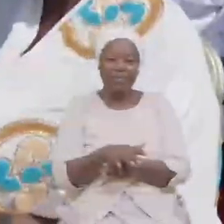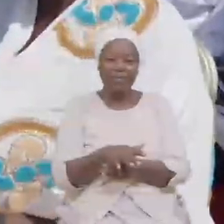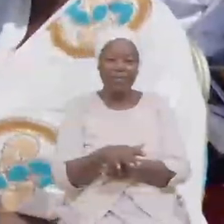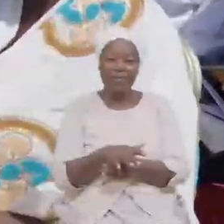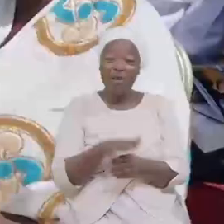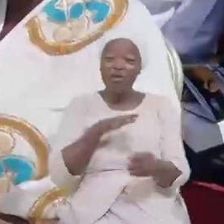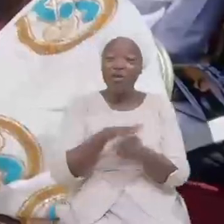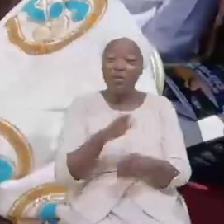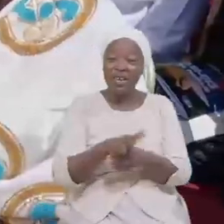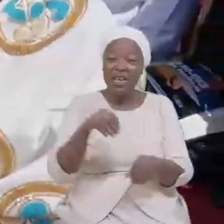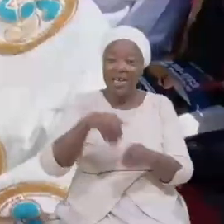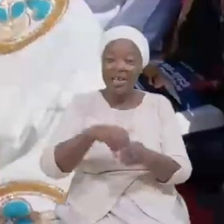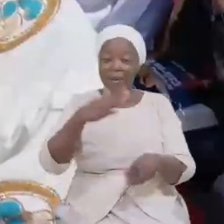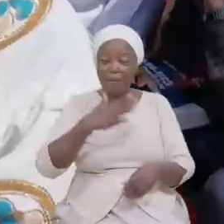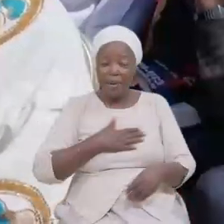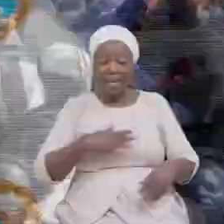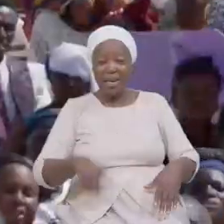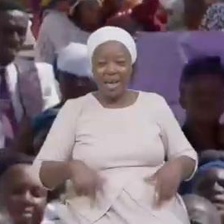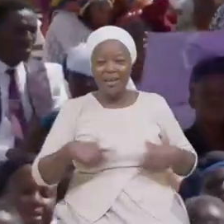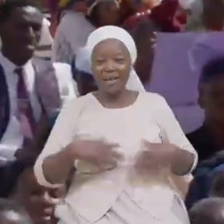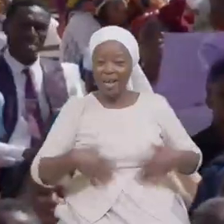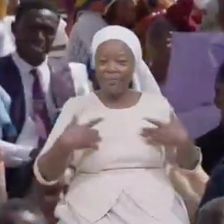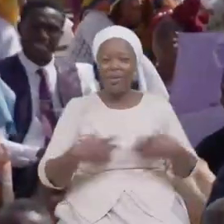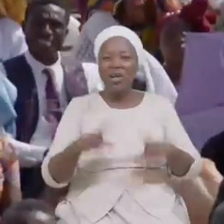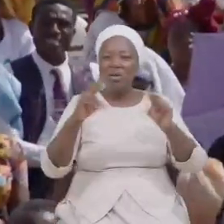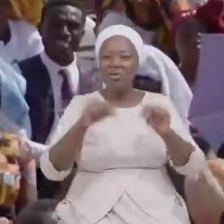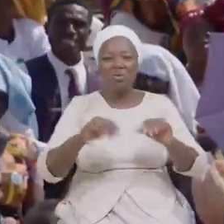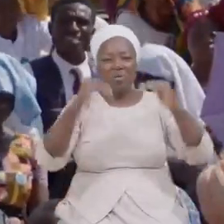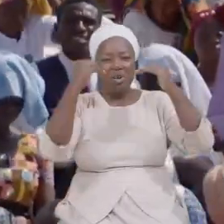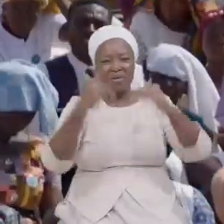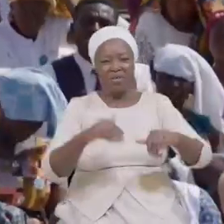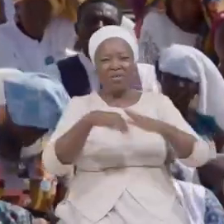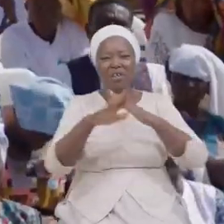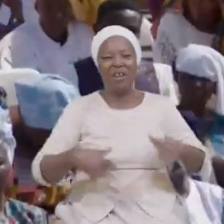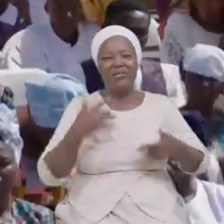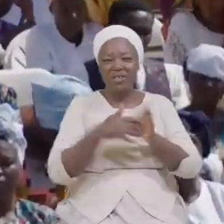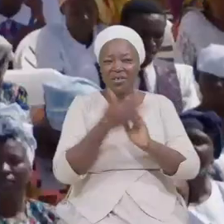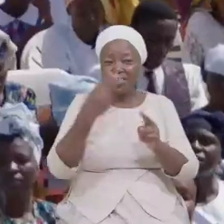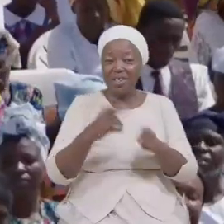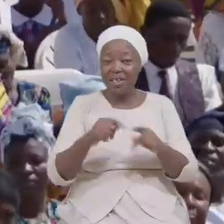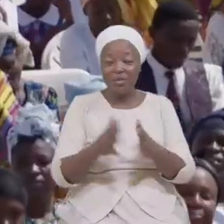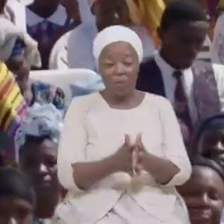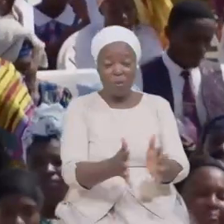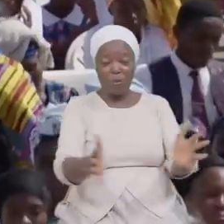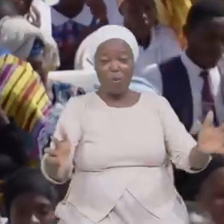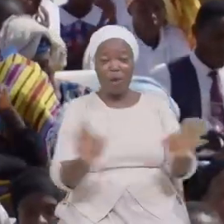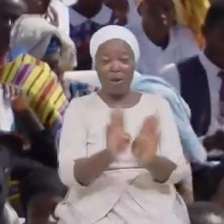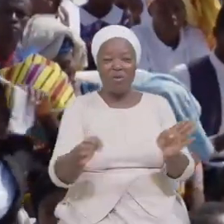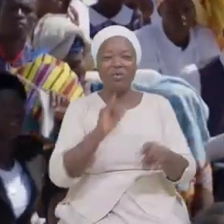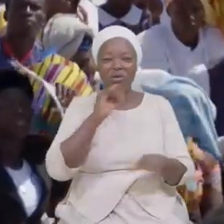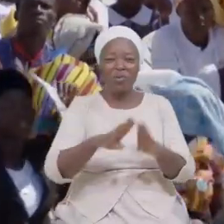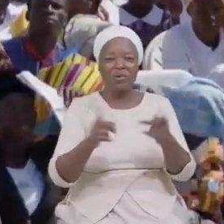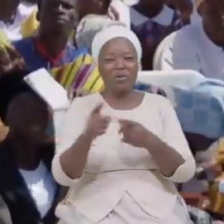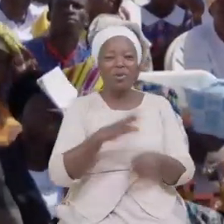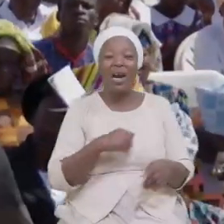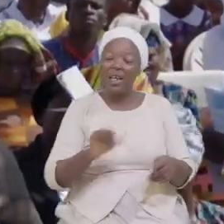life. No limitation in your life. And the wide door is open to you. And as you pray, the